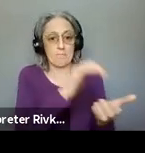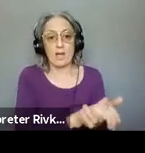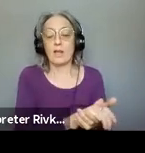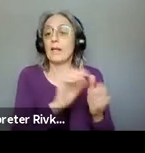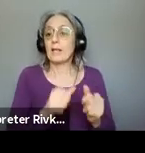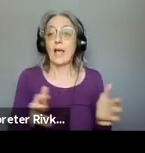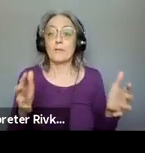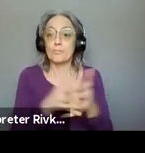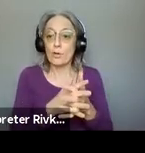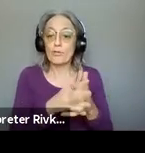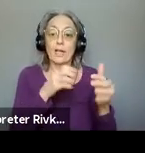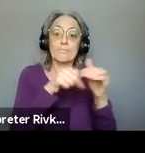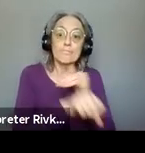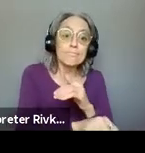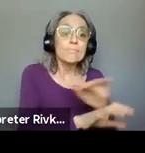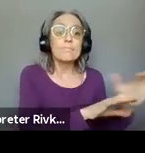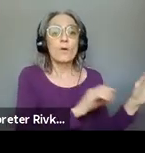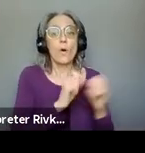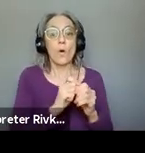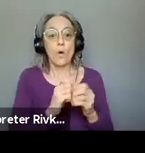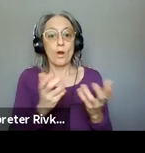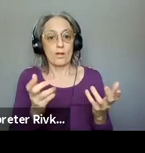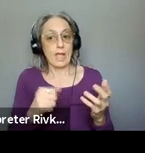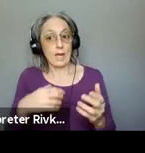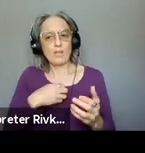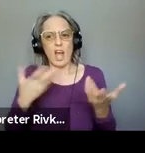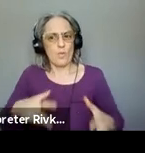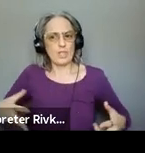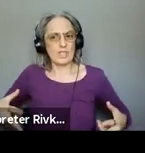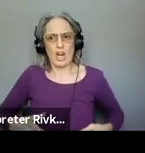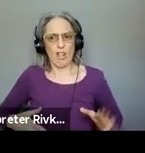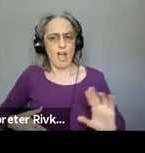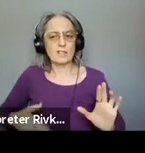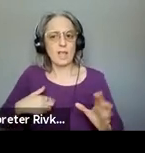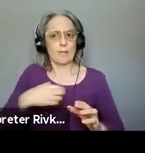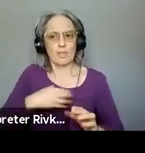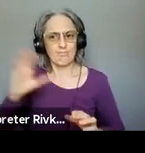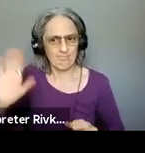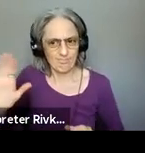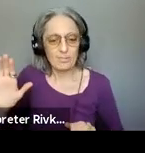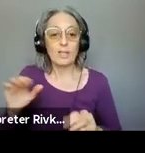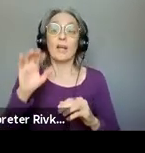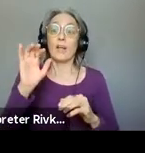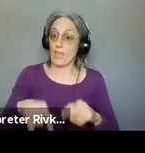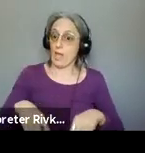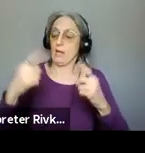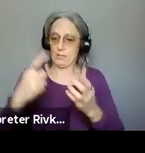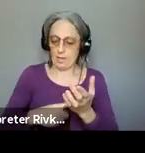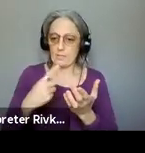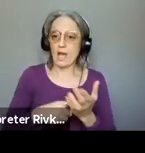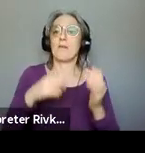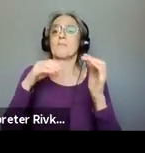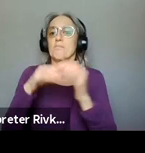consent or object to sterilization. This is something that can come up in guardianship and does end up going to the court a lot of times, and the court will make a